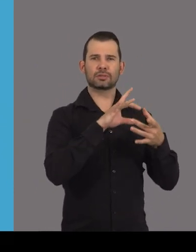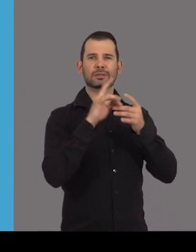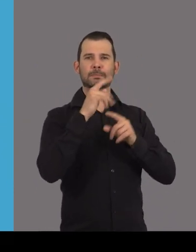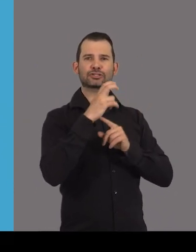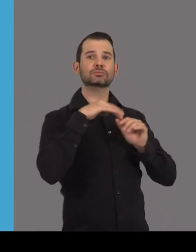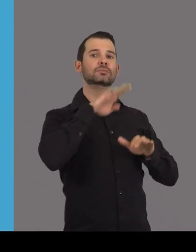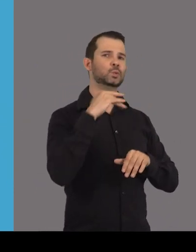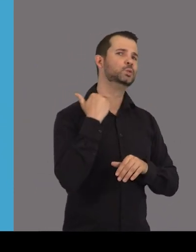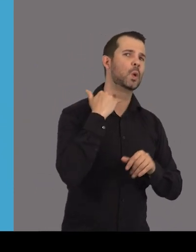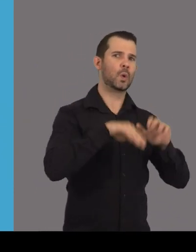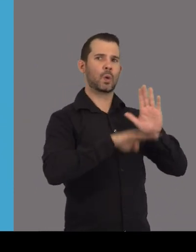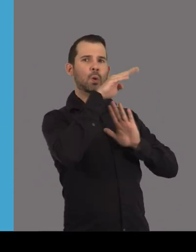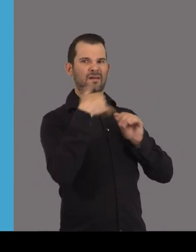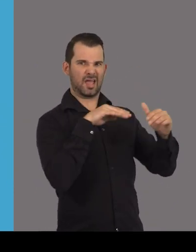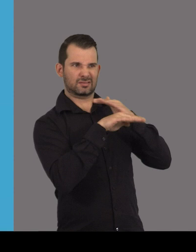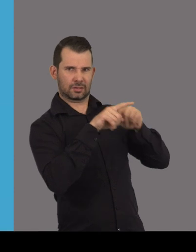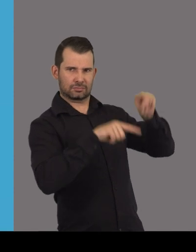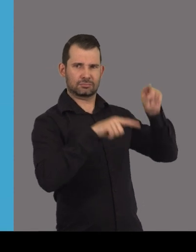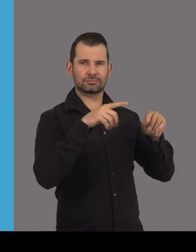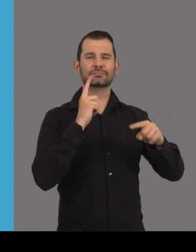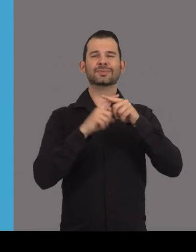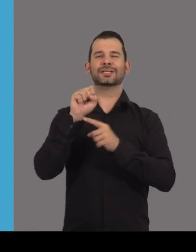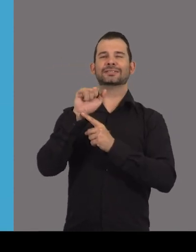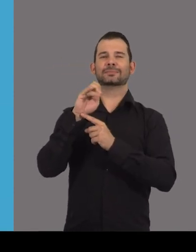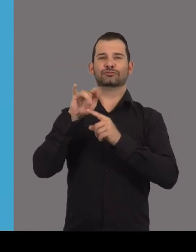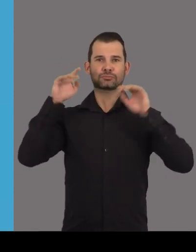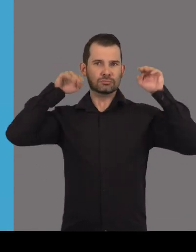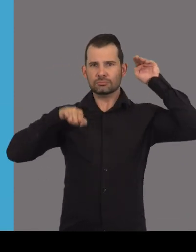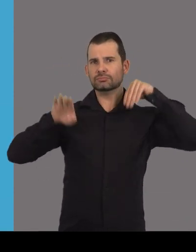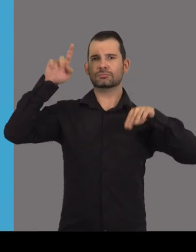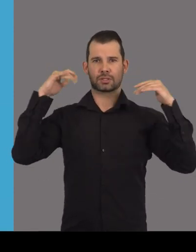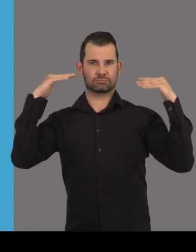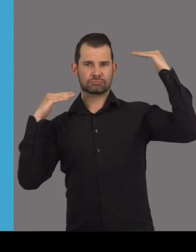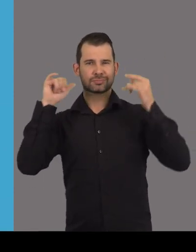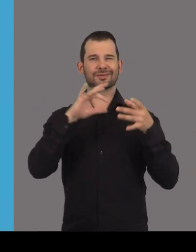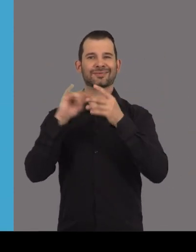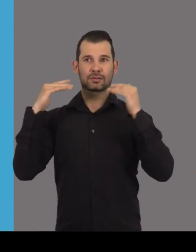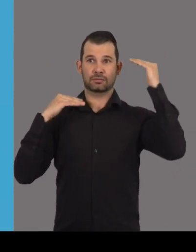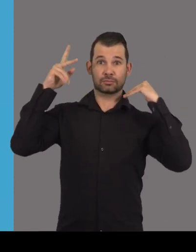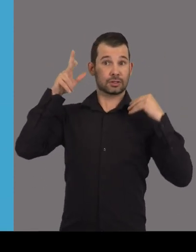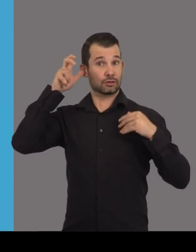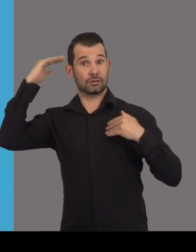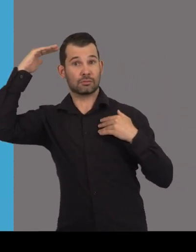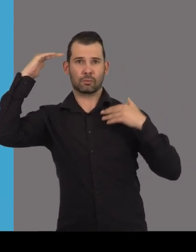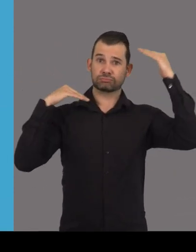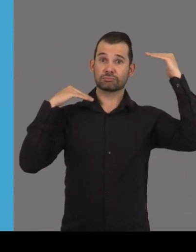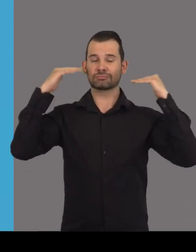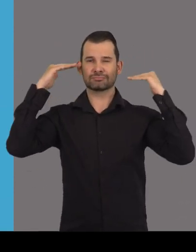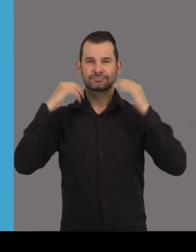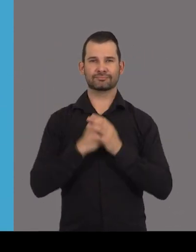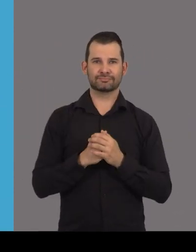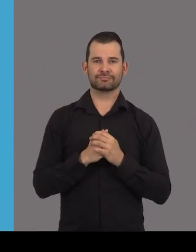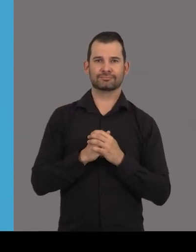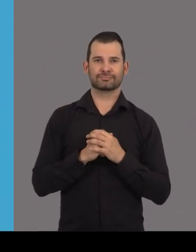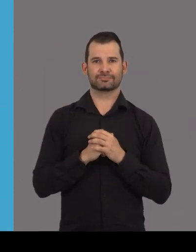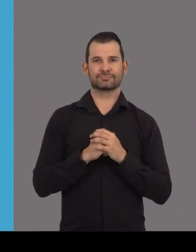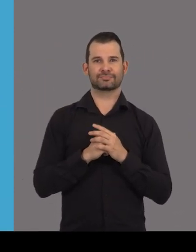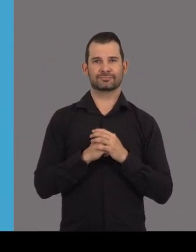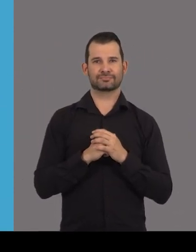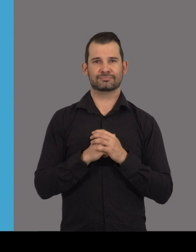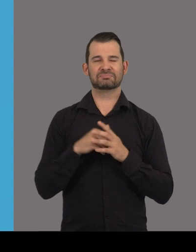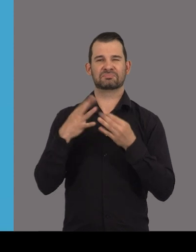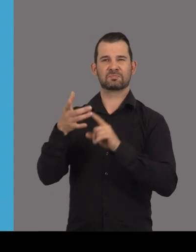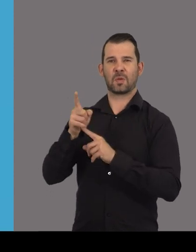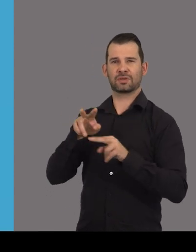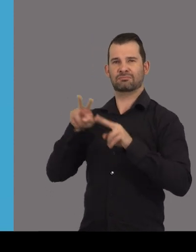addresses the tones or pitches an individual has access to, and symmetry, which addresses the lateralization of the individual's hearing abilities.